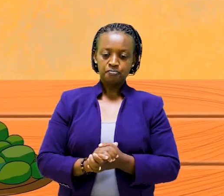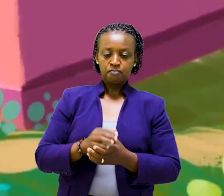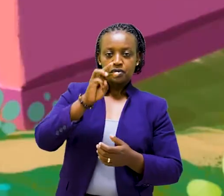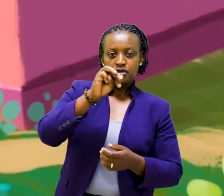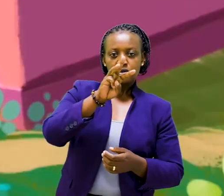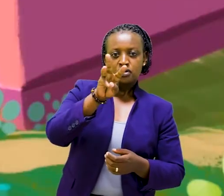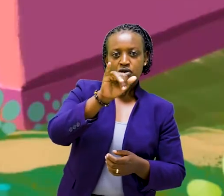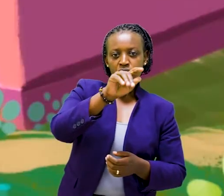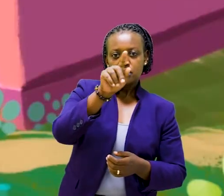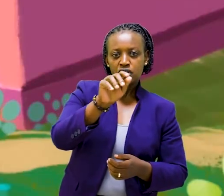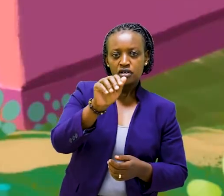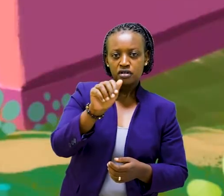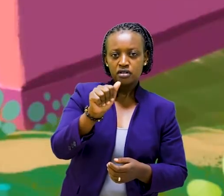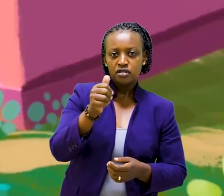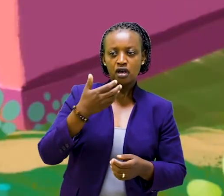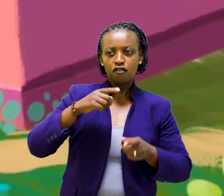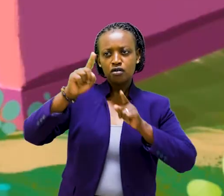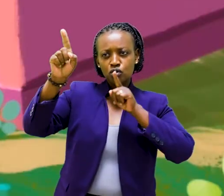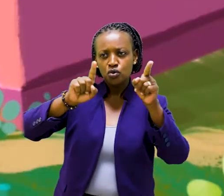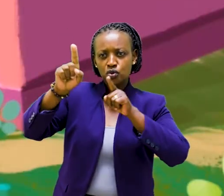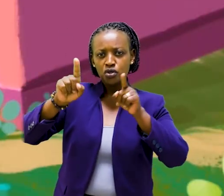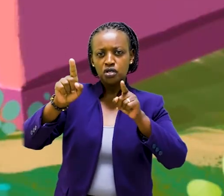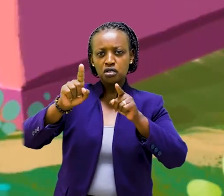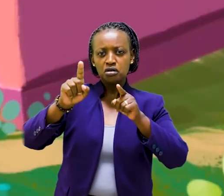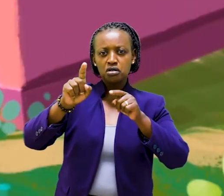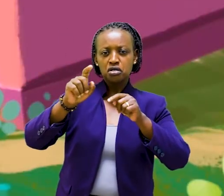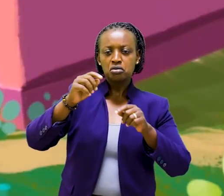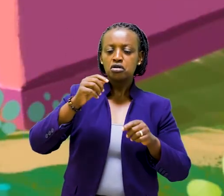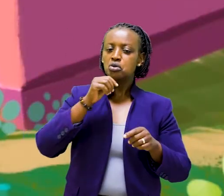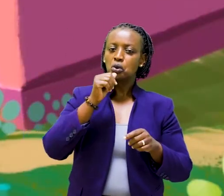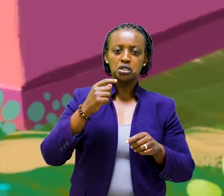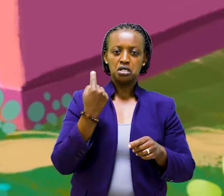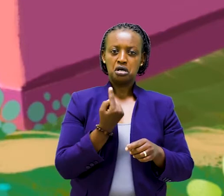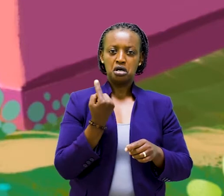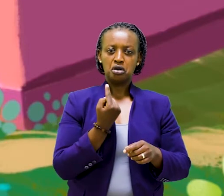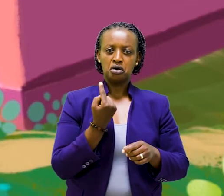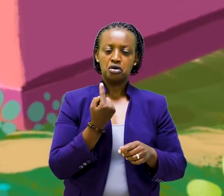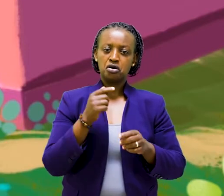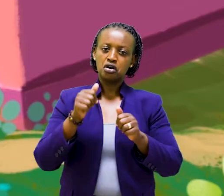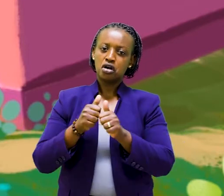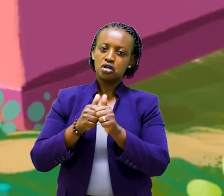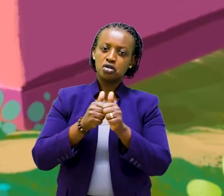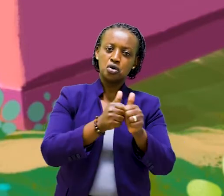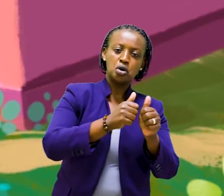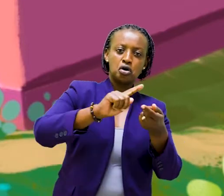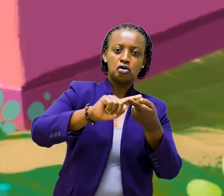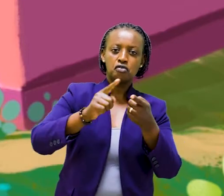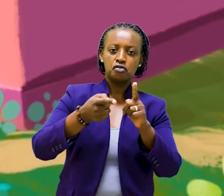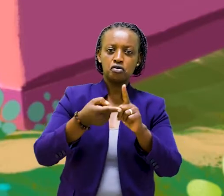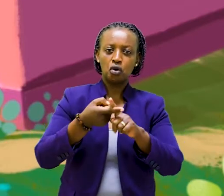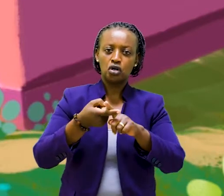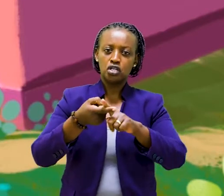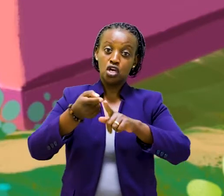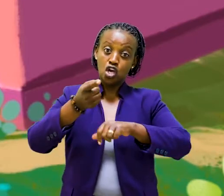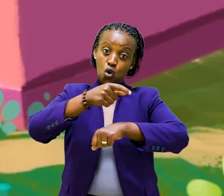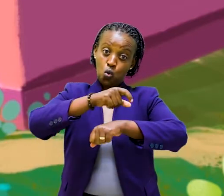ahead. Mwiza is ready for the trip ahead. She is not alone. She is going with her